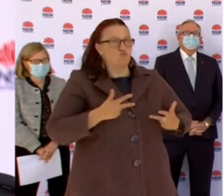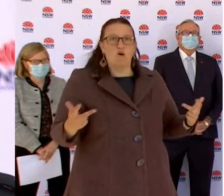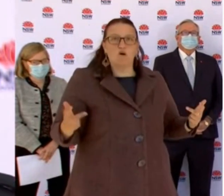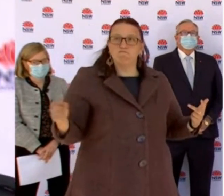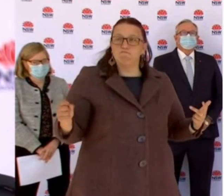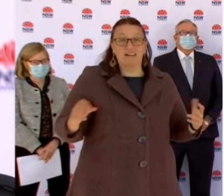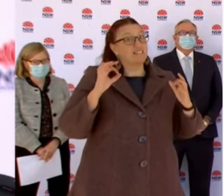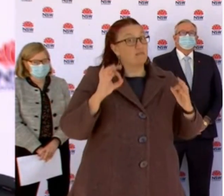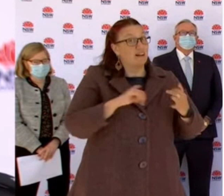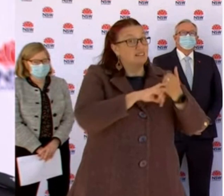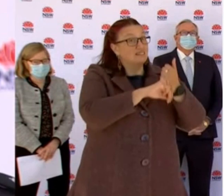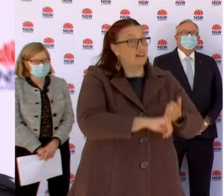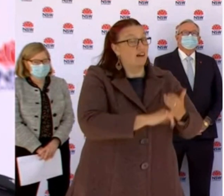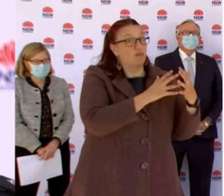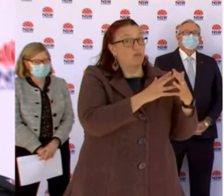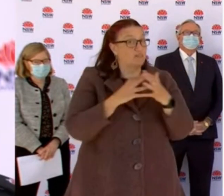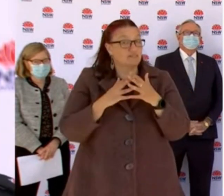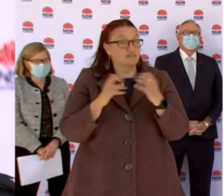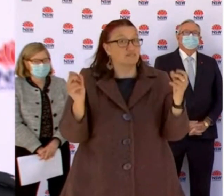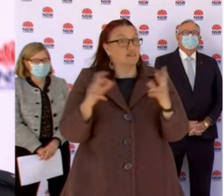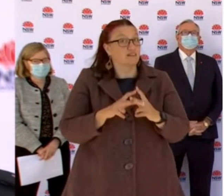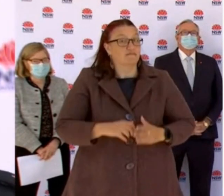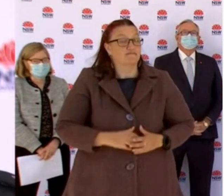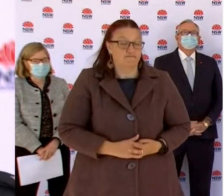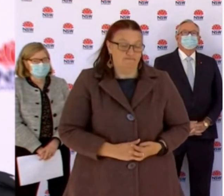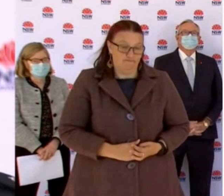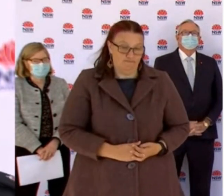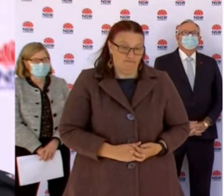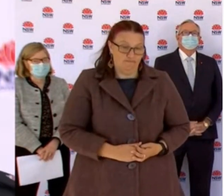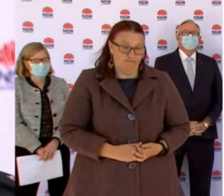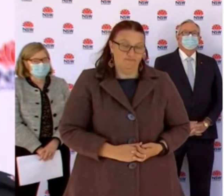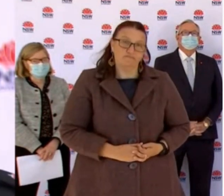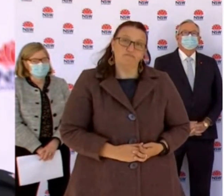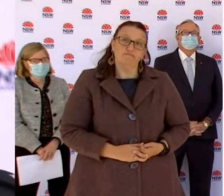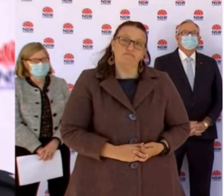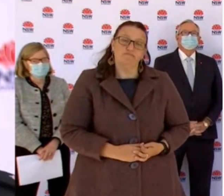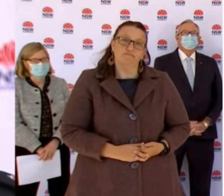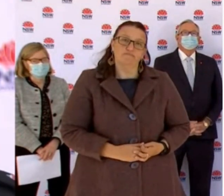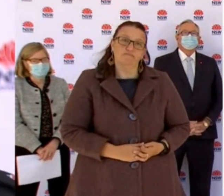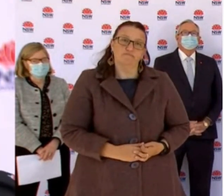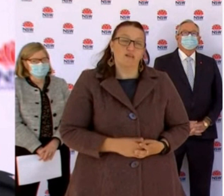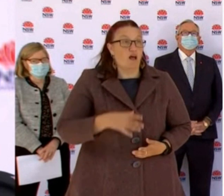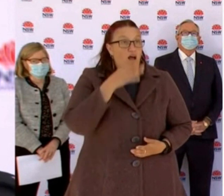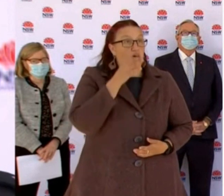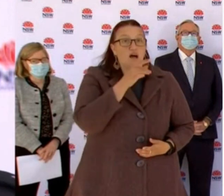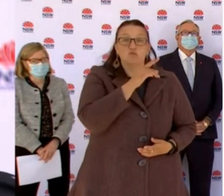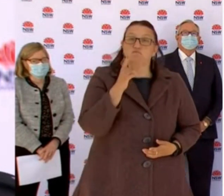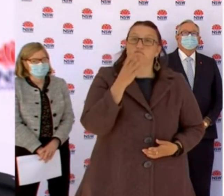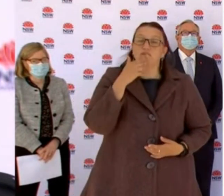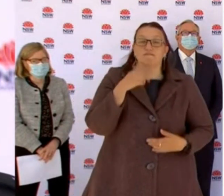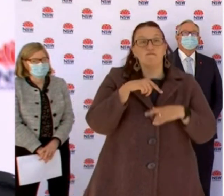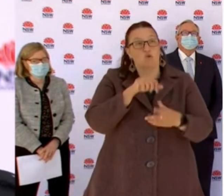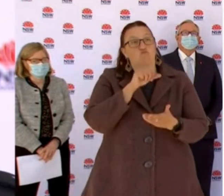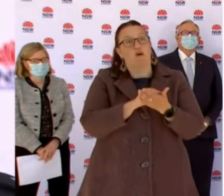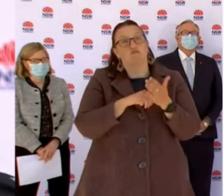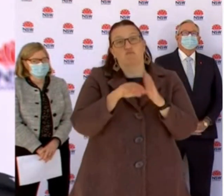throughout southwest Sydney, which we said we would do over the weekend. And I just ask people to stick with us. Police